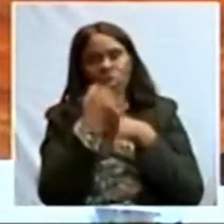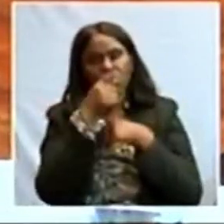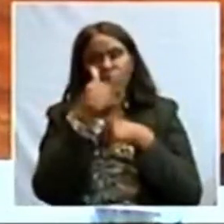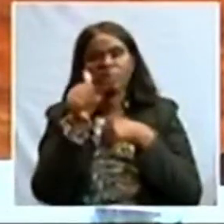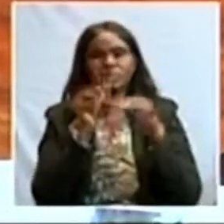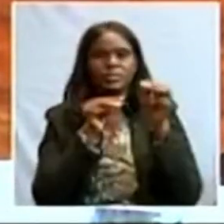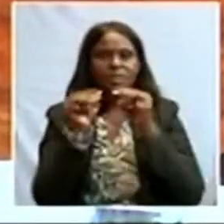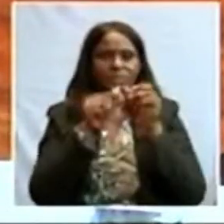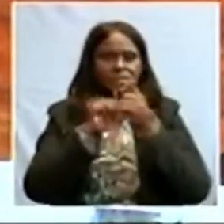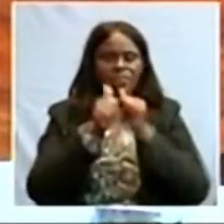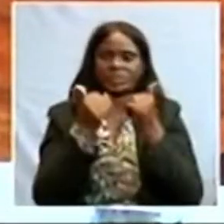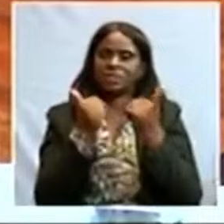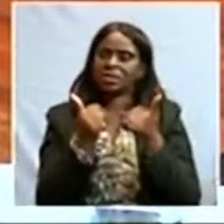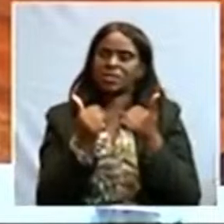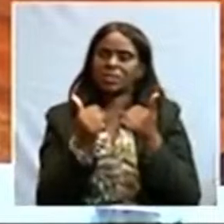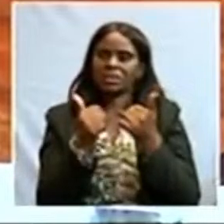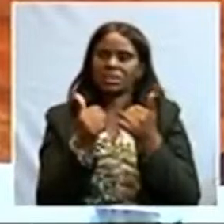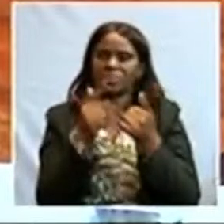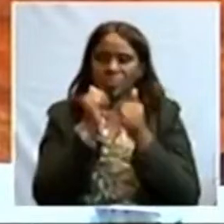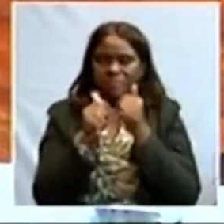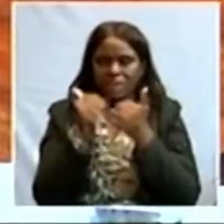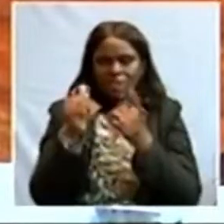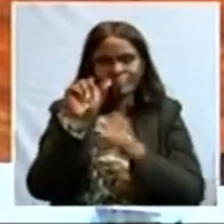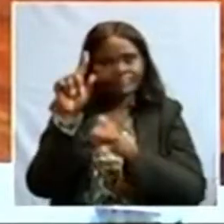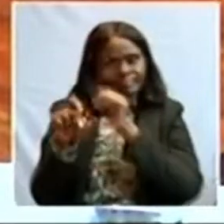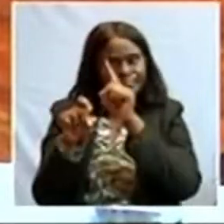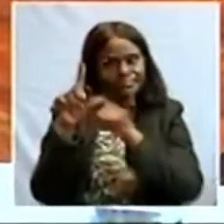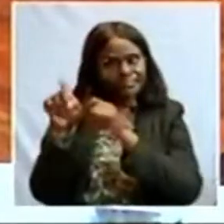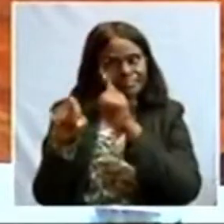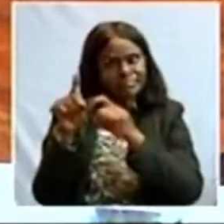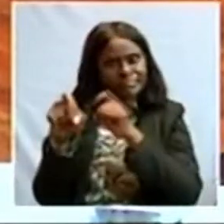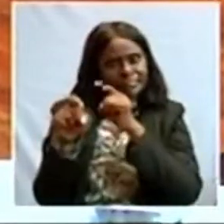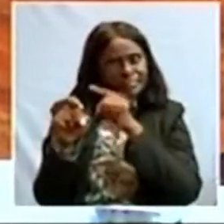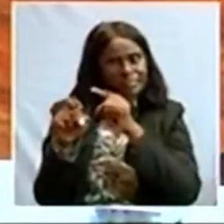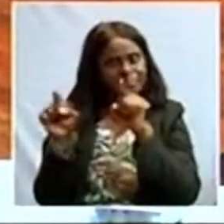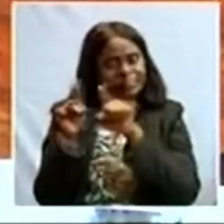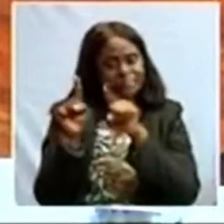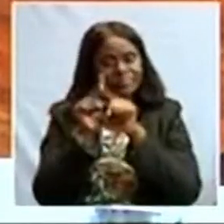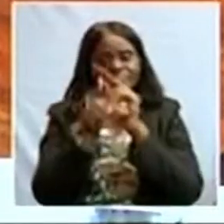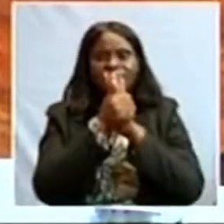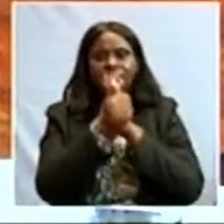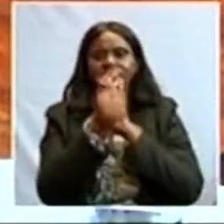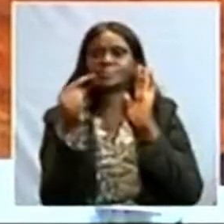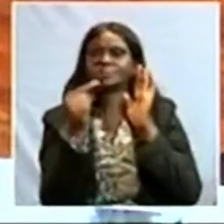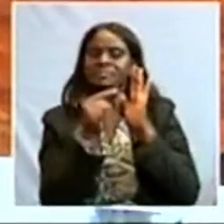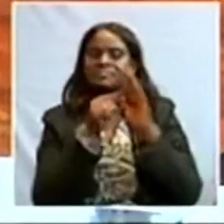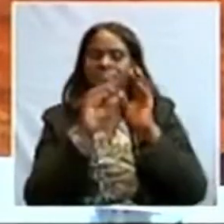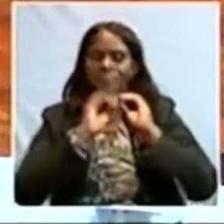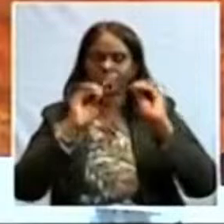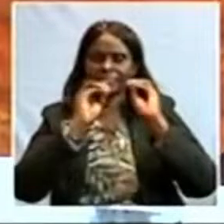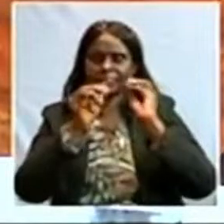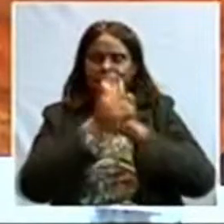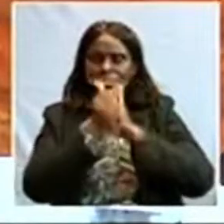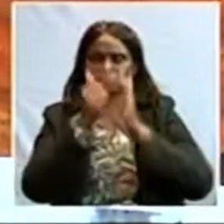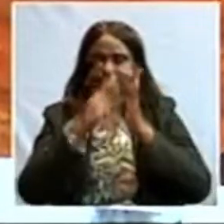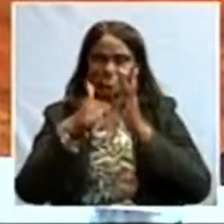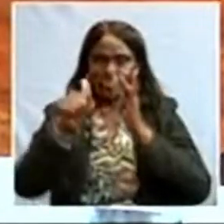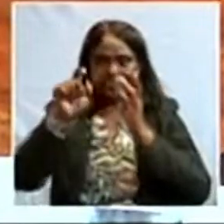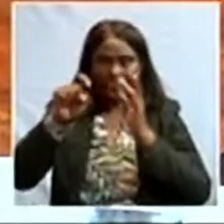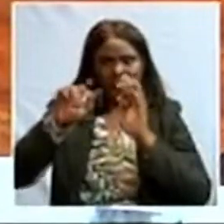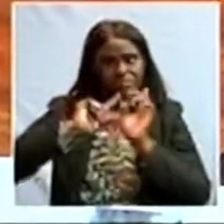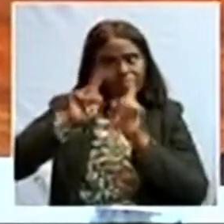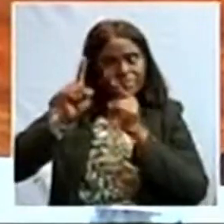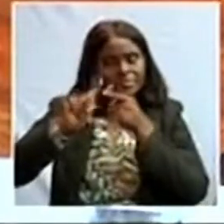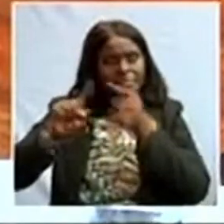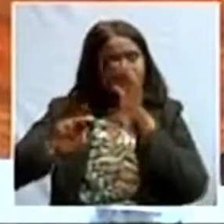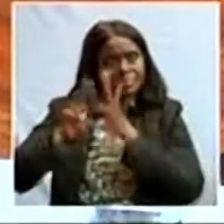managing sports now, because coaching is a skill that requires someone going to the